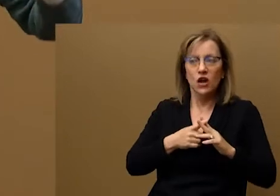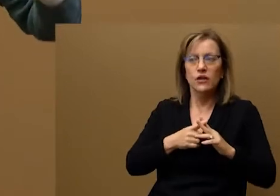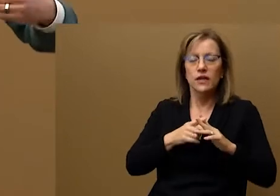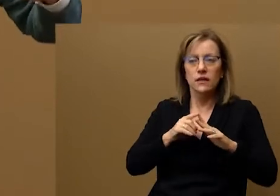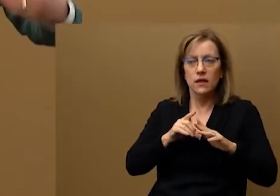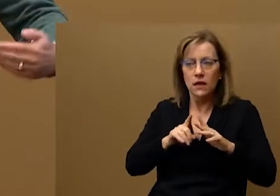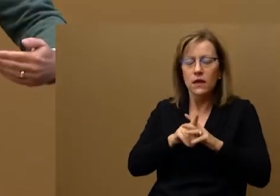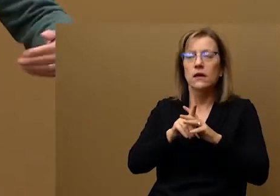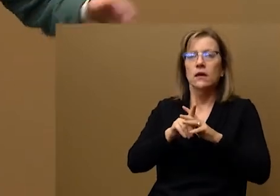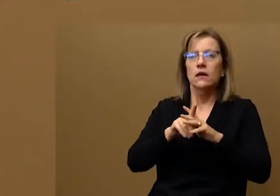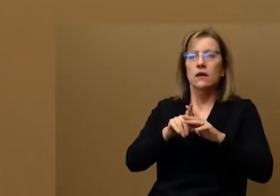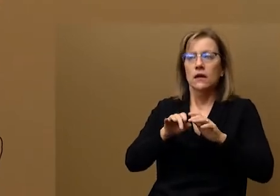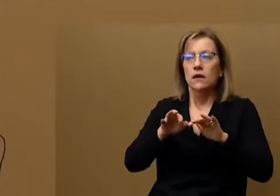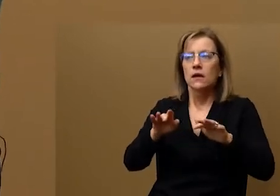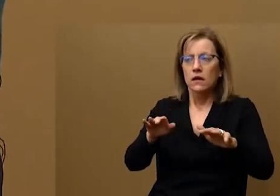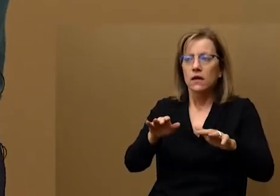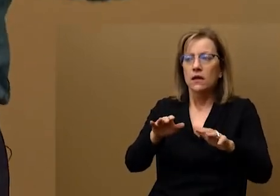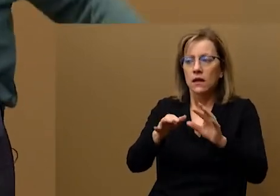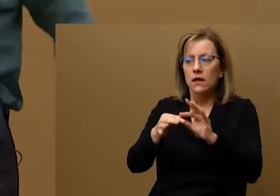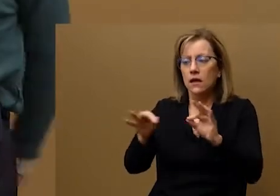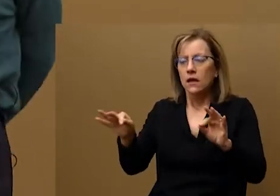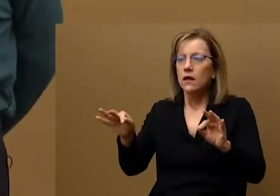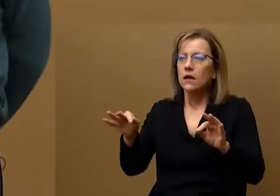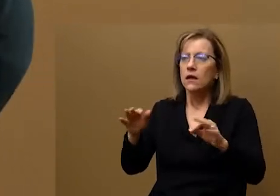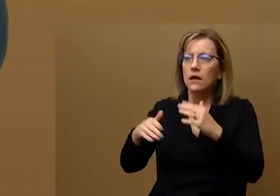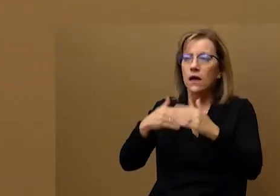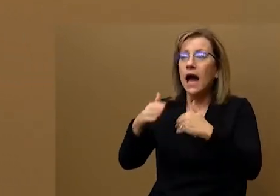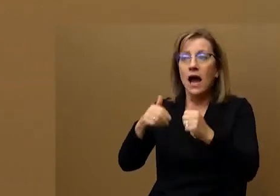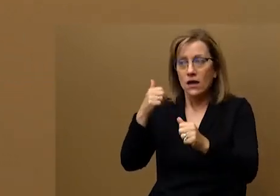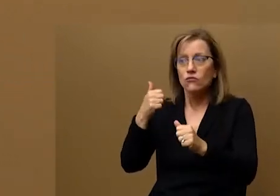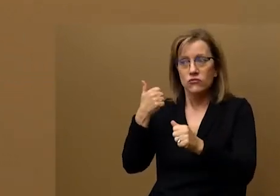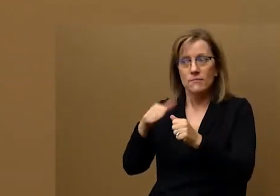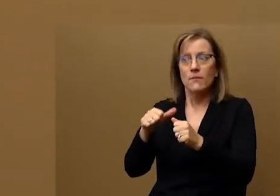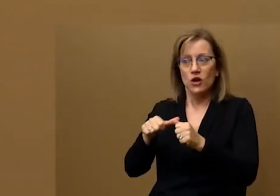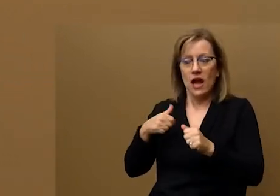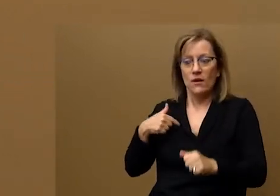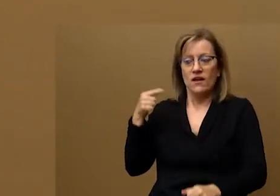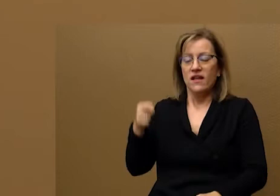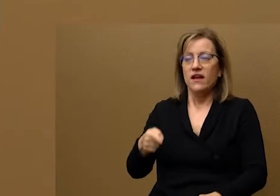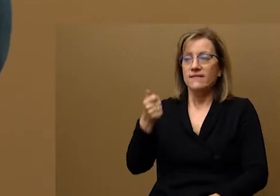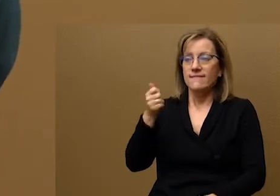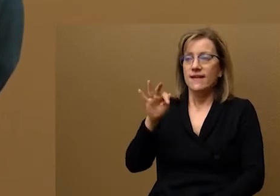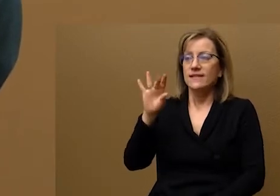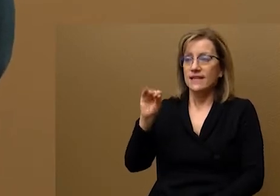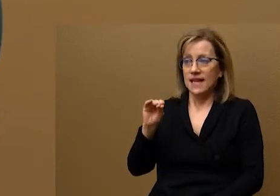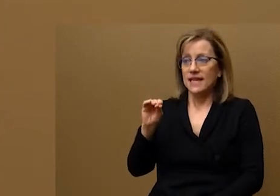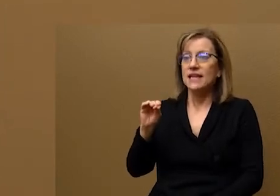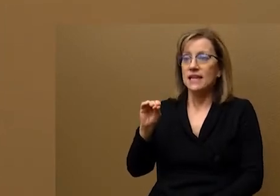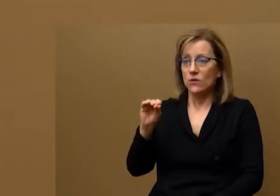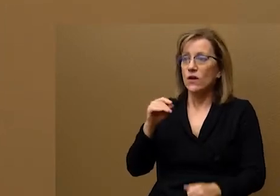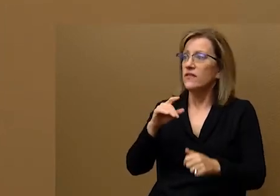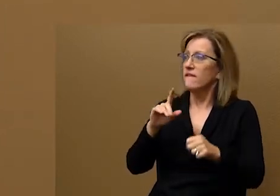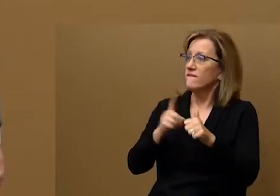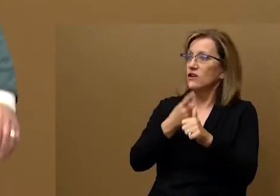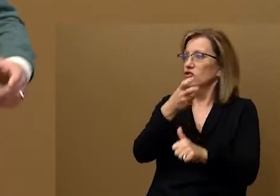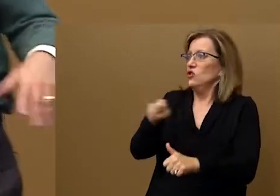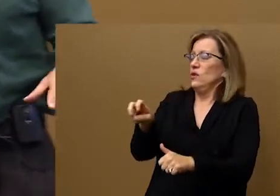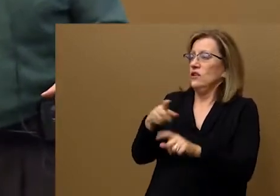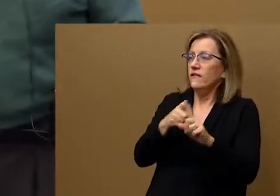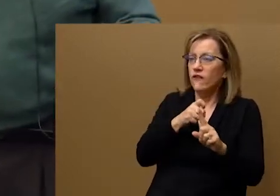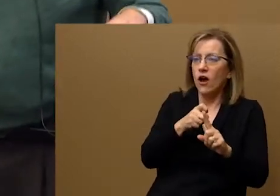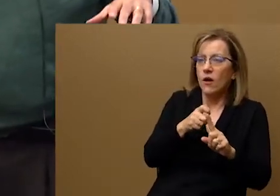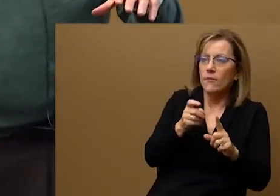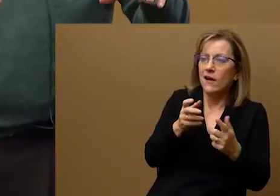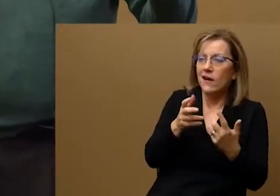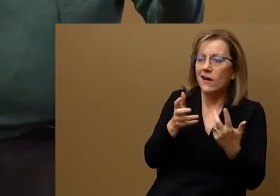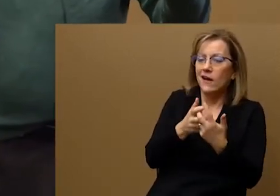actually into a grammatical text in 1980. And I remember being at Gallaudet when when they made their